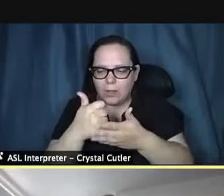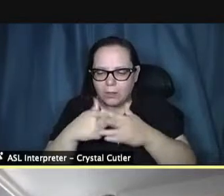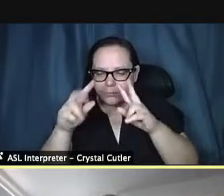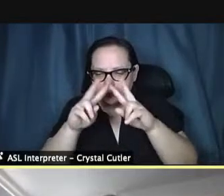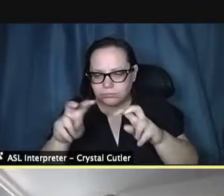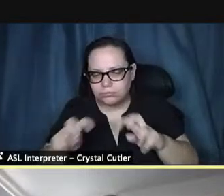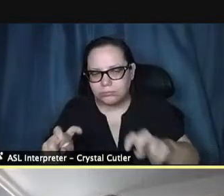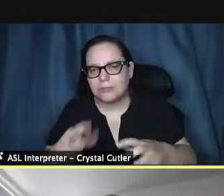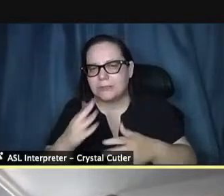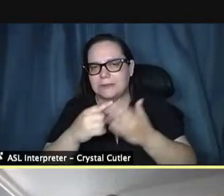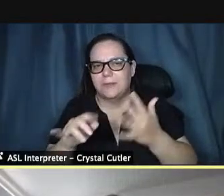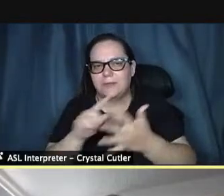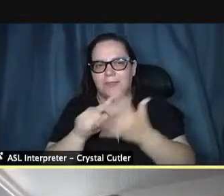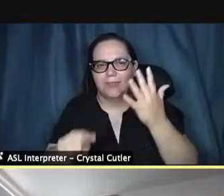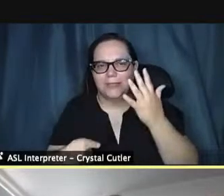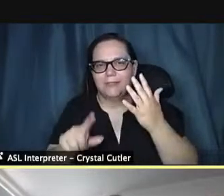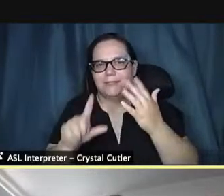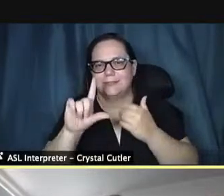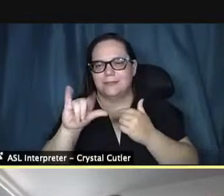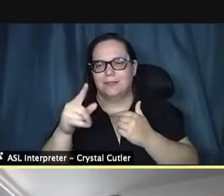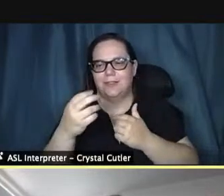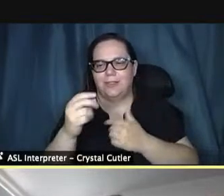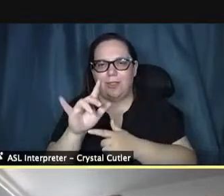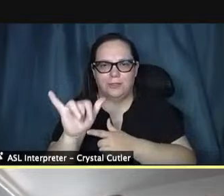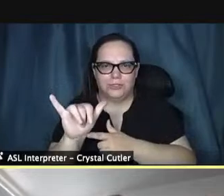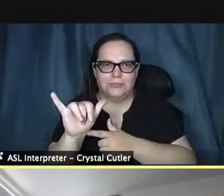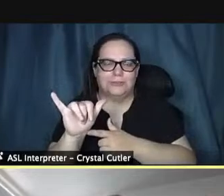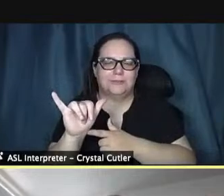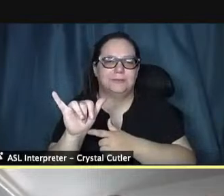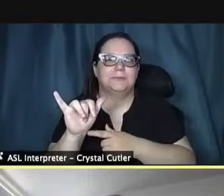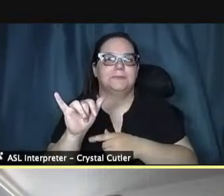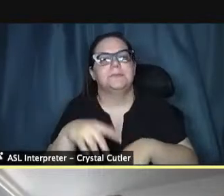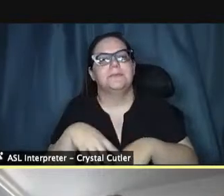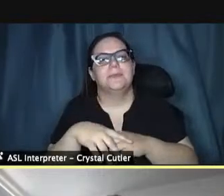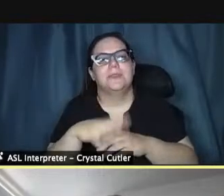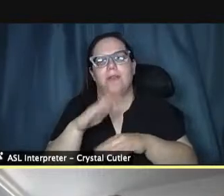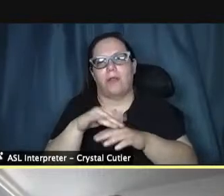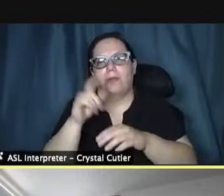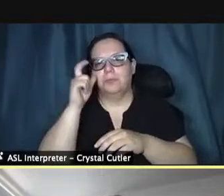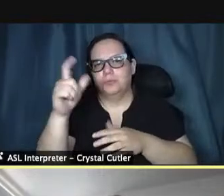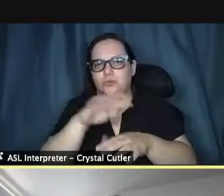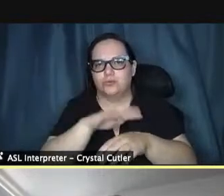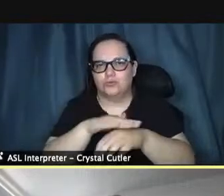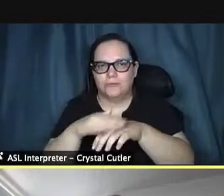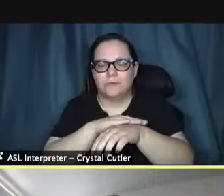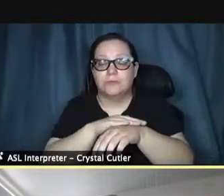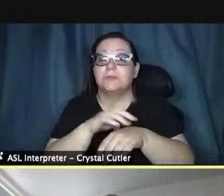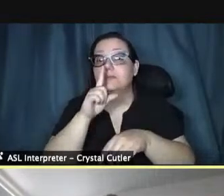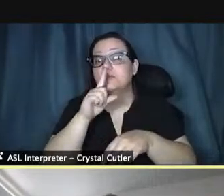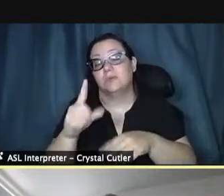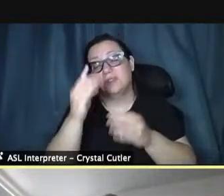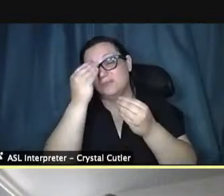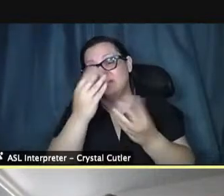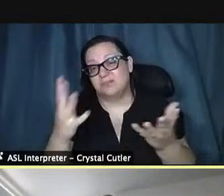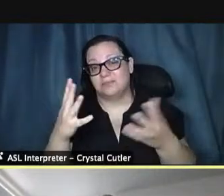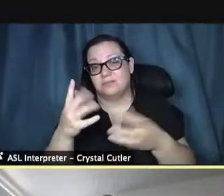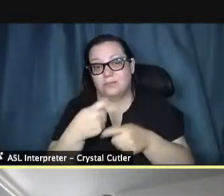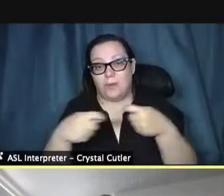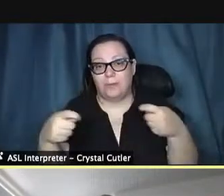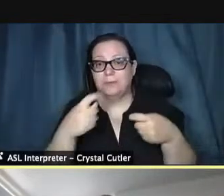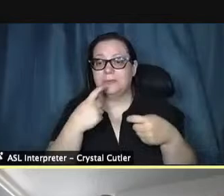moon. So with that, I'll wrap it up and say that our focused science investigation is really geared